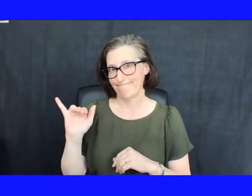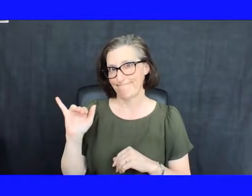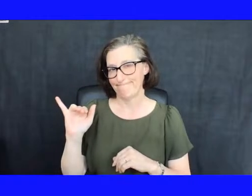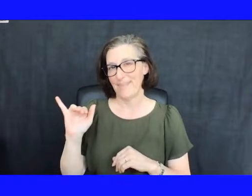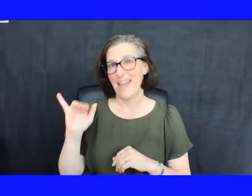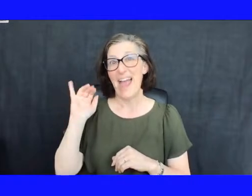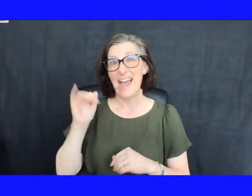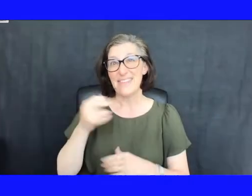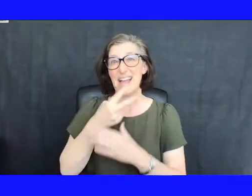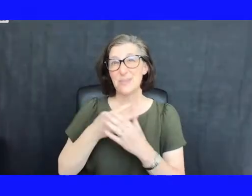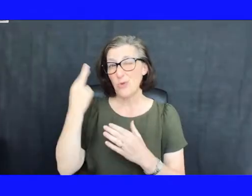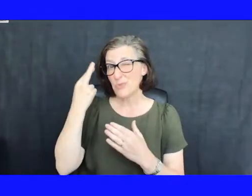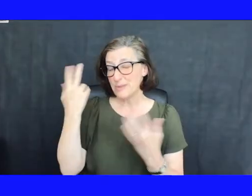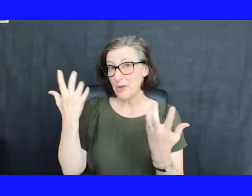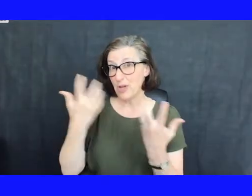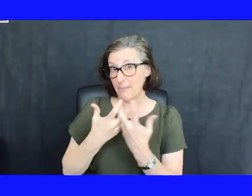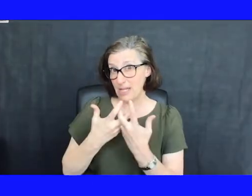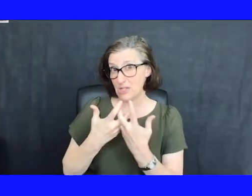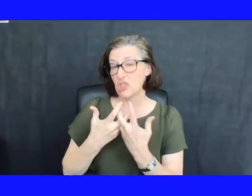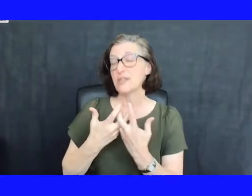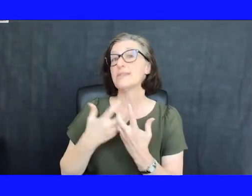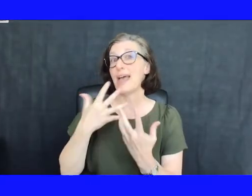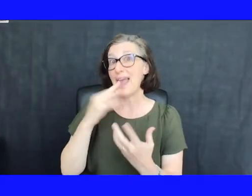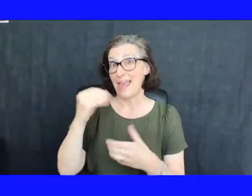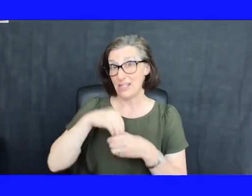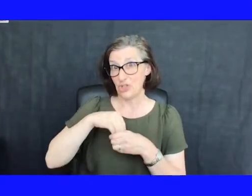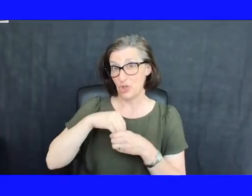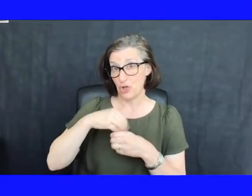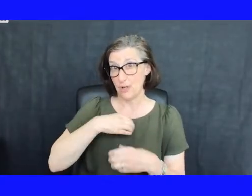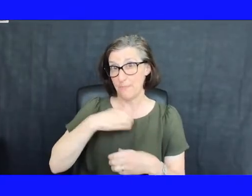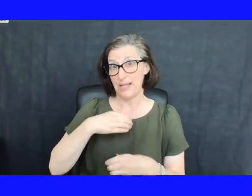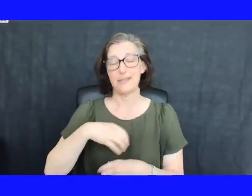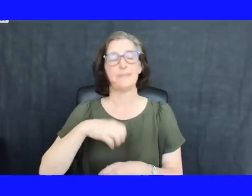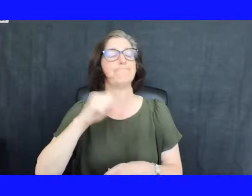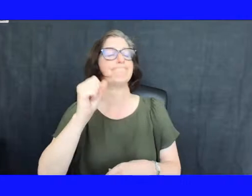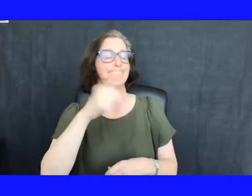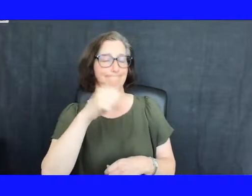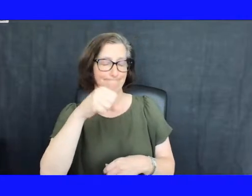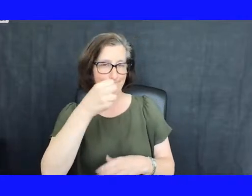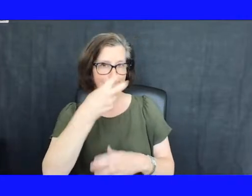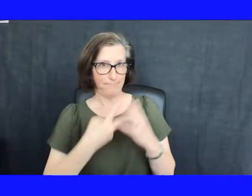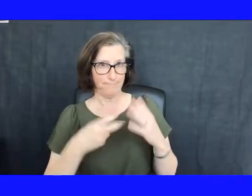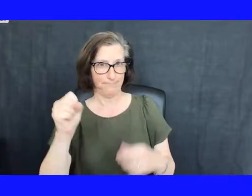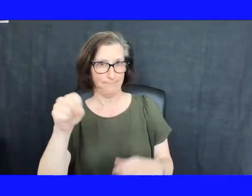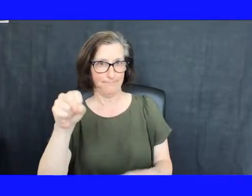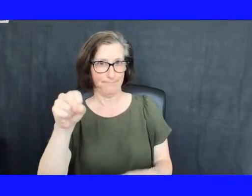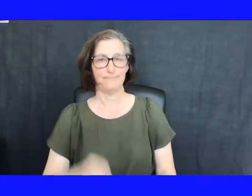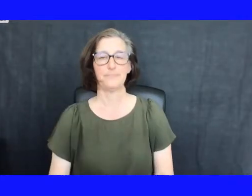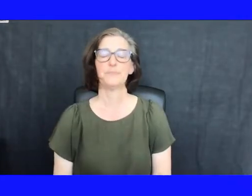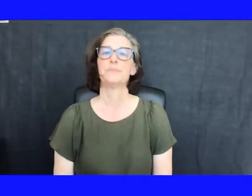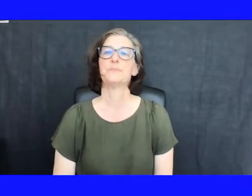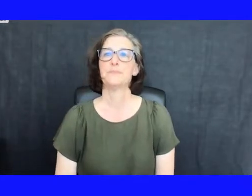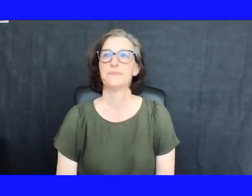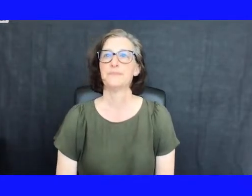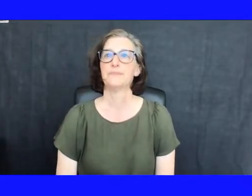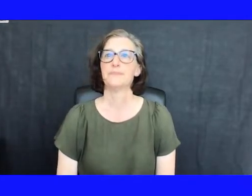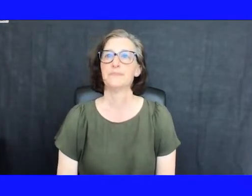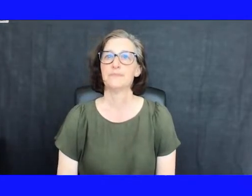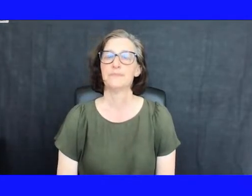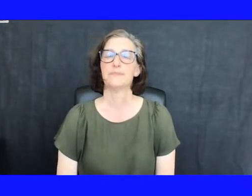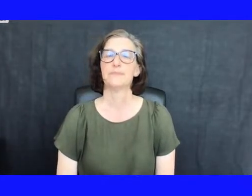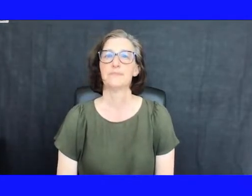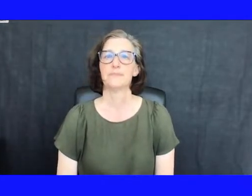EEO represented at each one of the facilities, because it really does demonstrate our commitment.